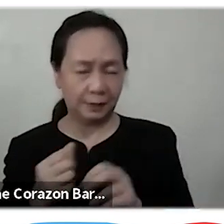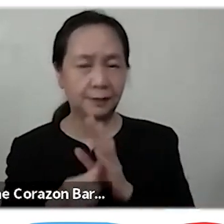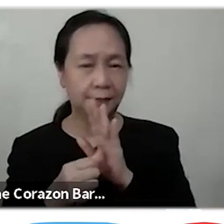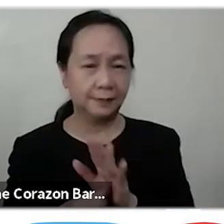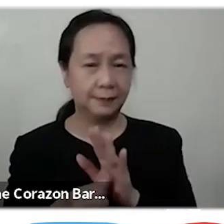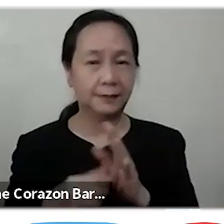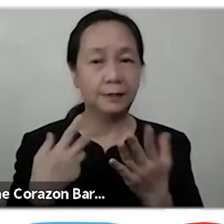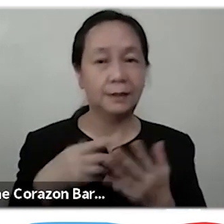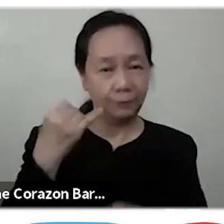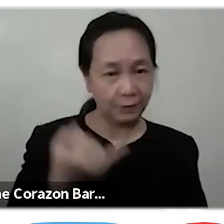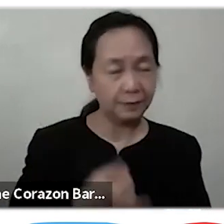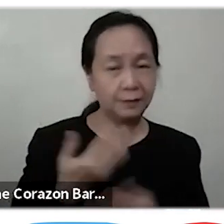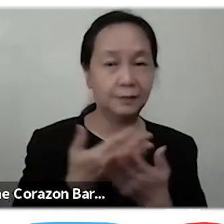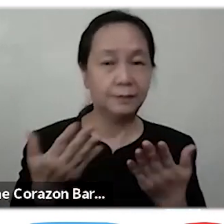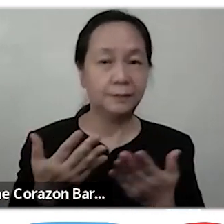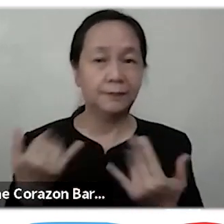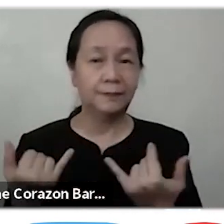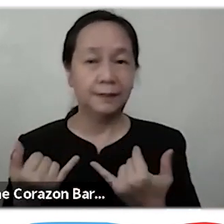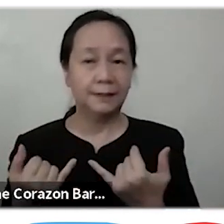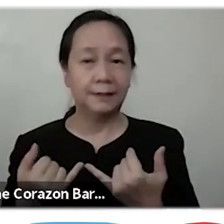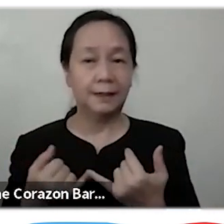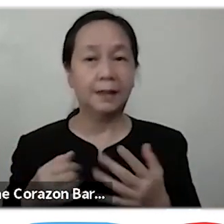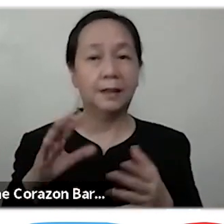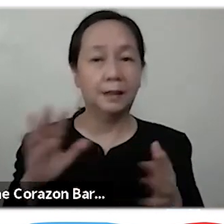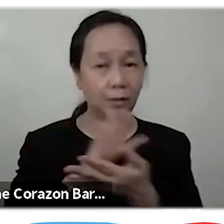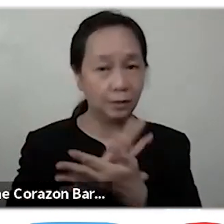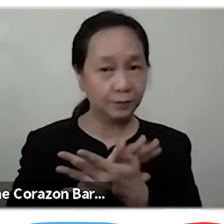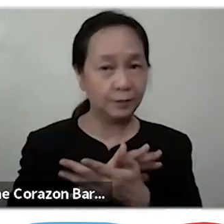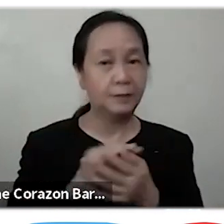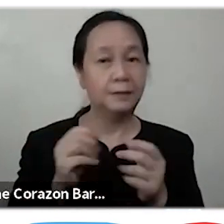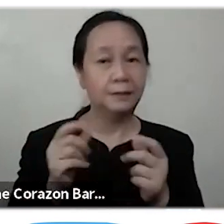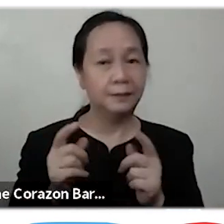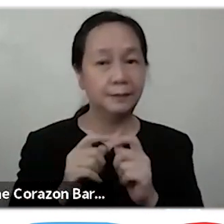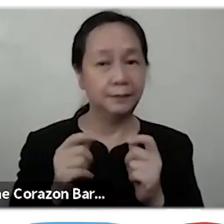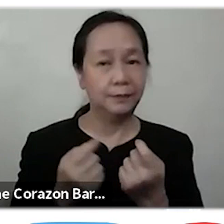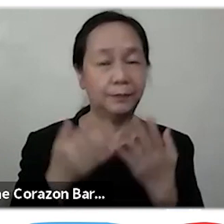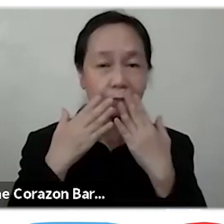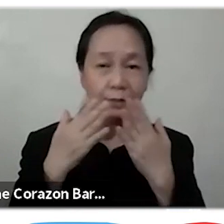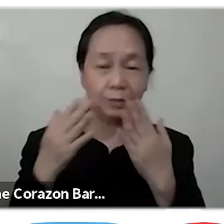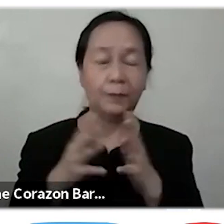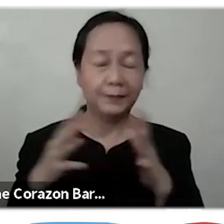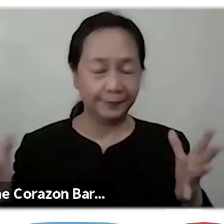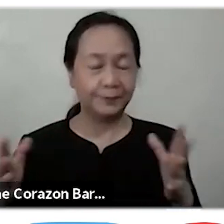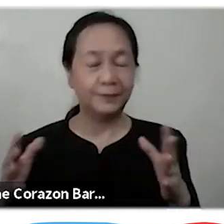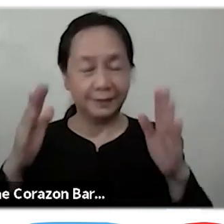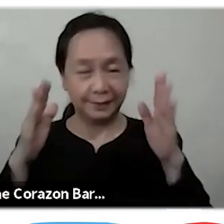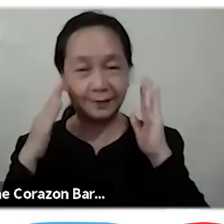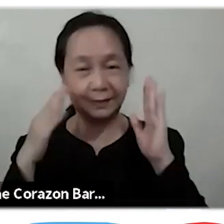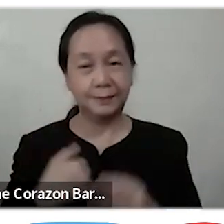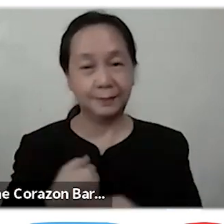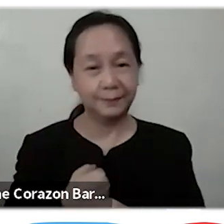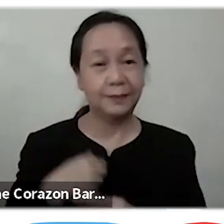we invite you to get connected with COVID-19. And thank you so much for listening to me. I just